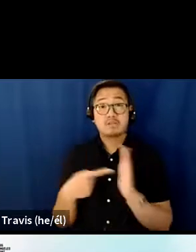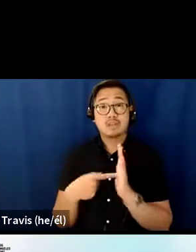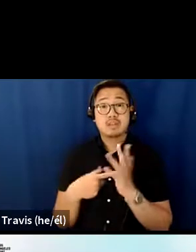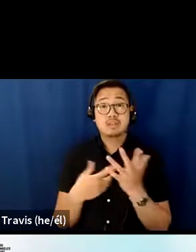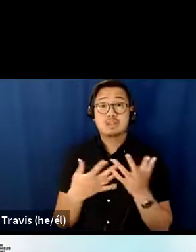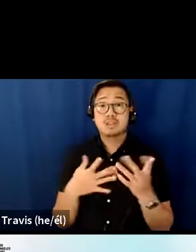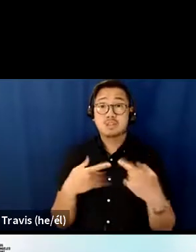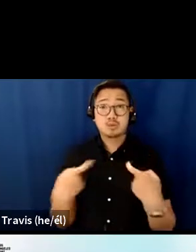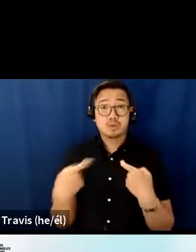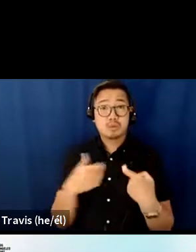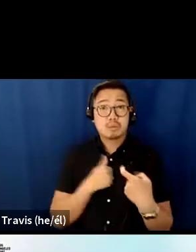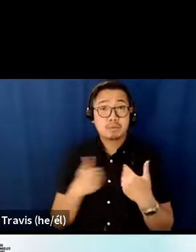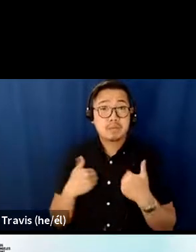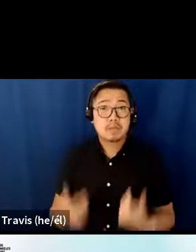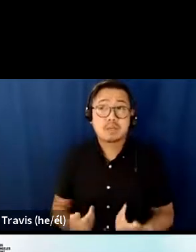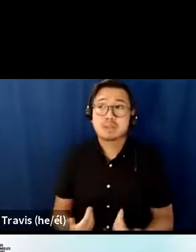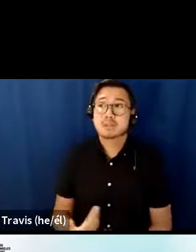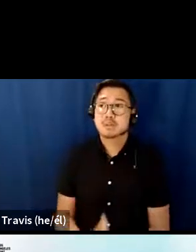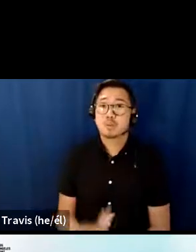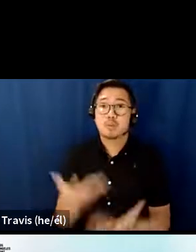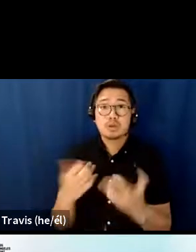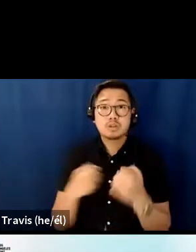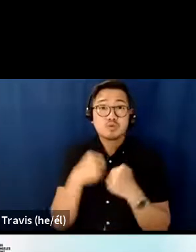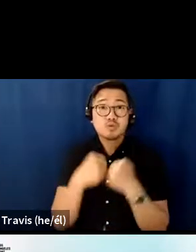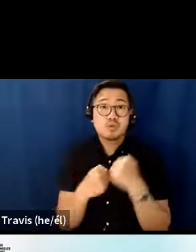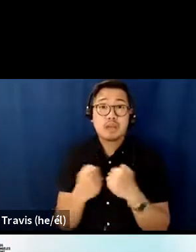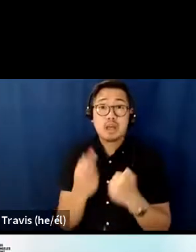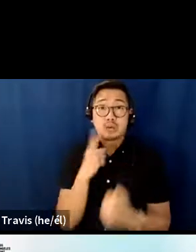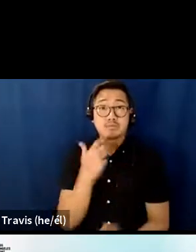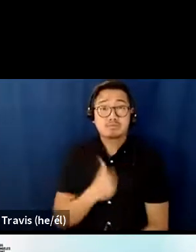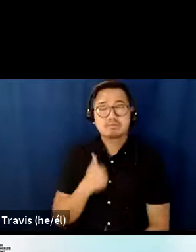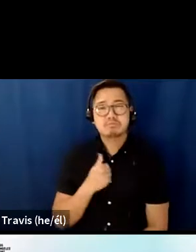body, policing all of these things, because